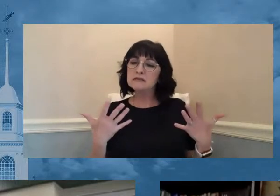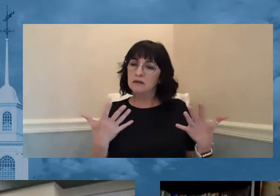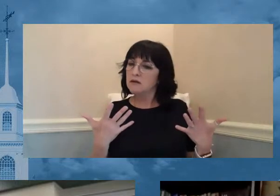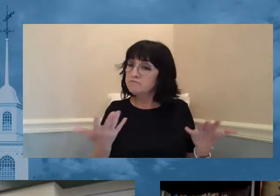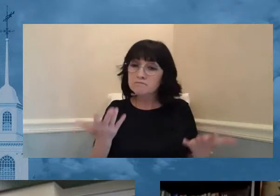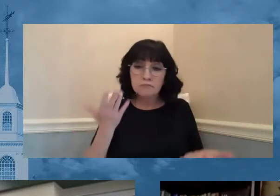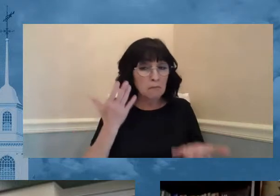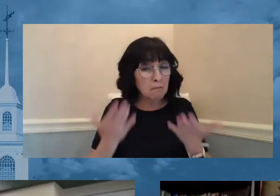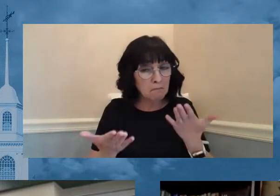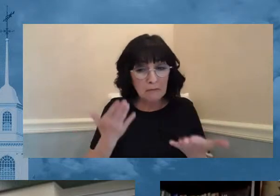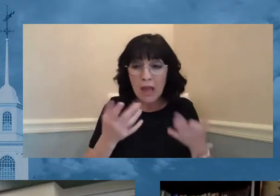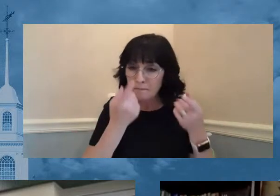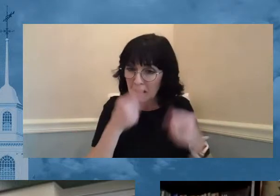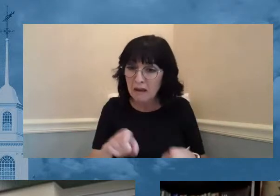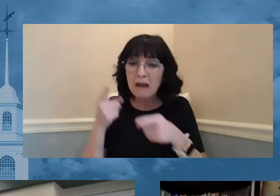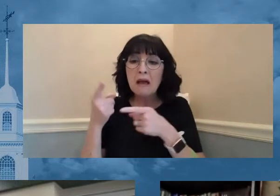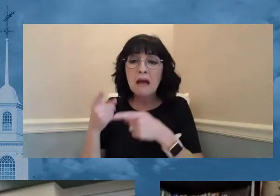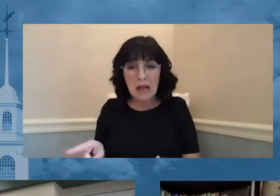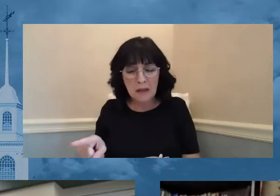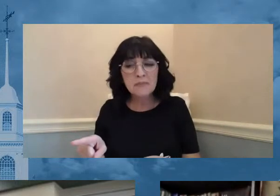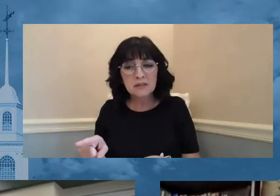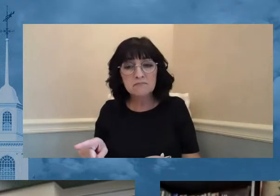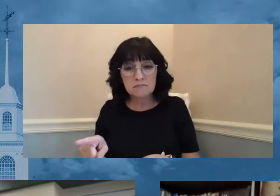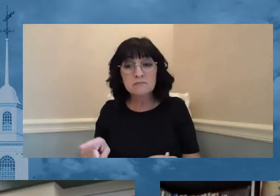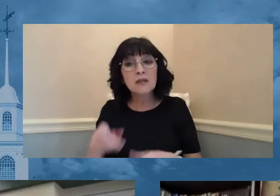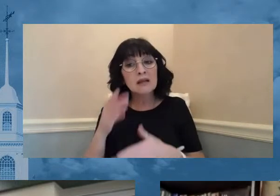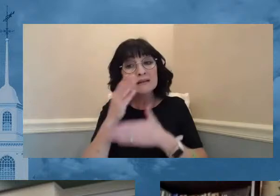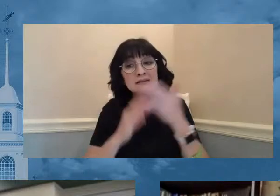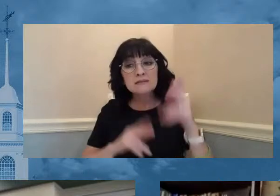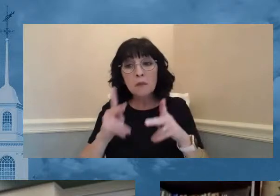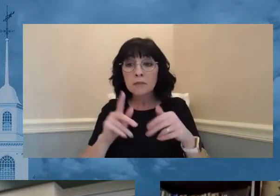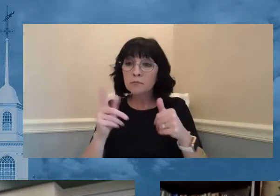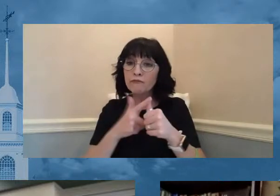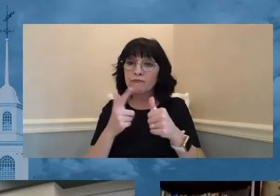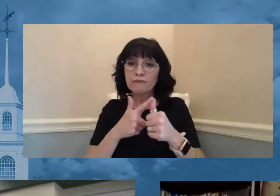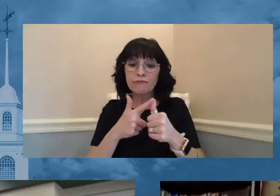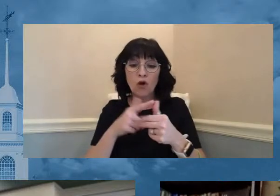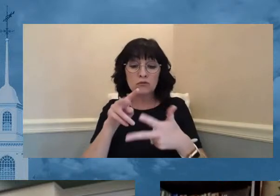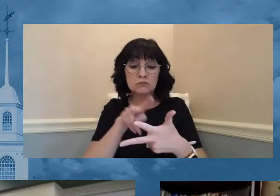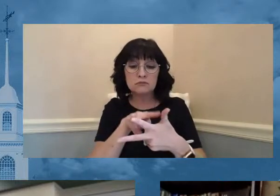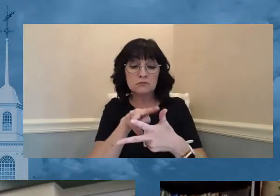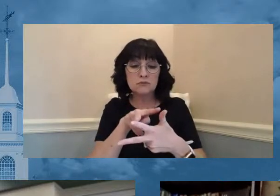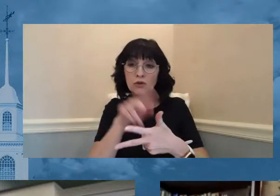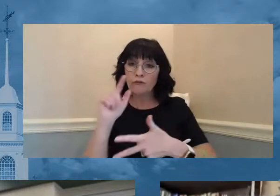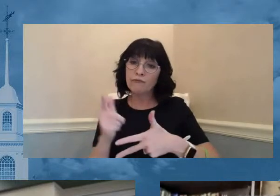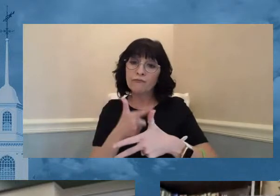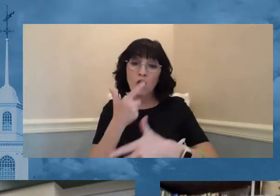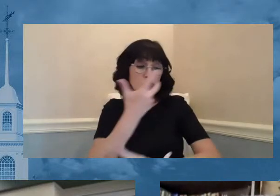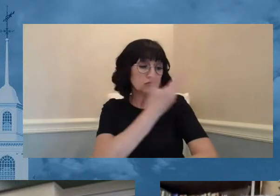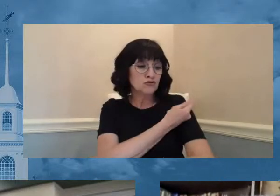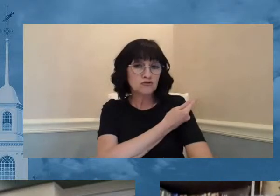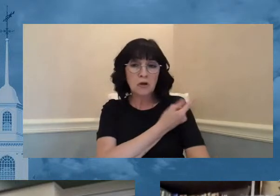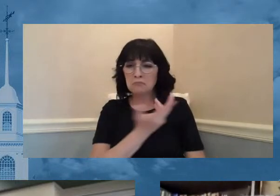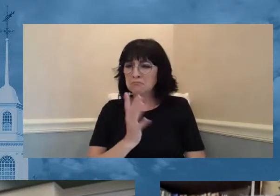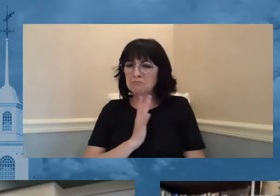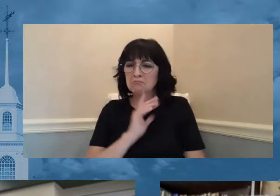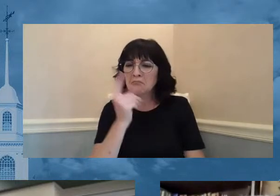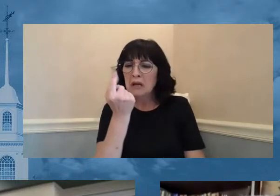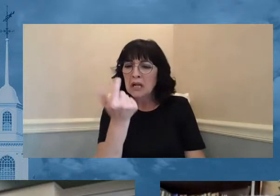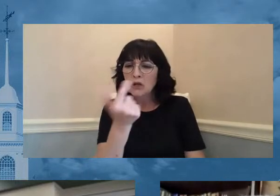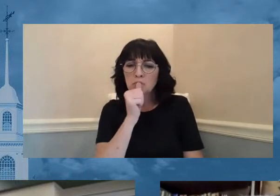they might feel a little bit more under the weather, and that's okay. It will pass, and it's so worth